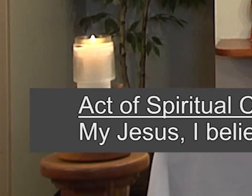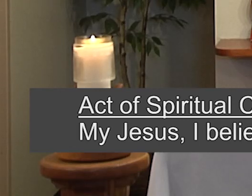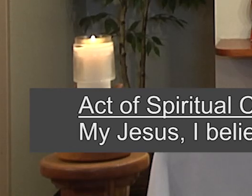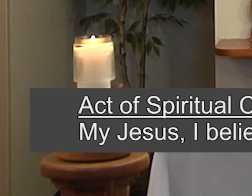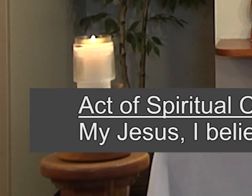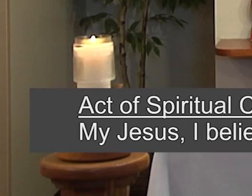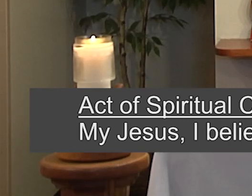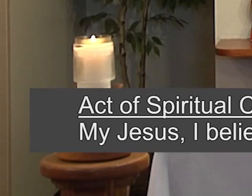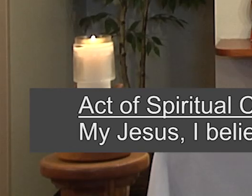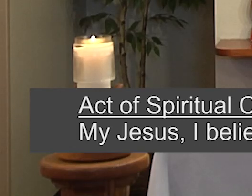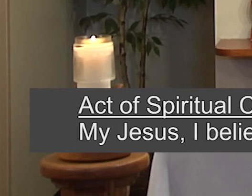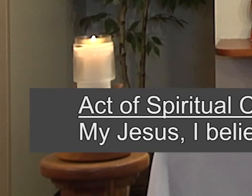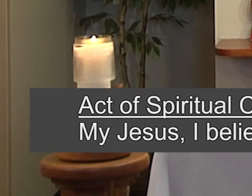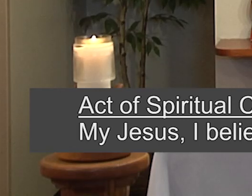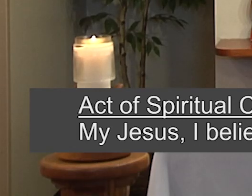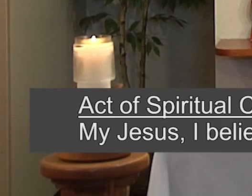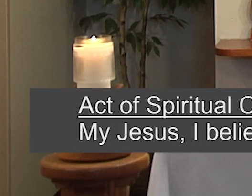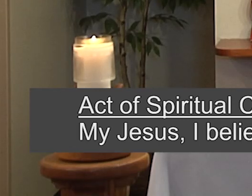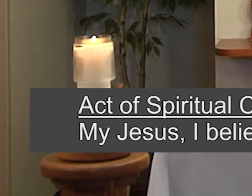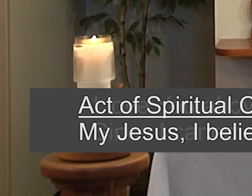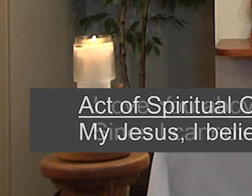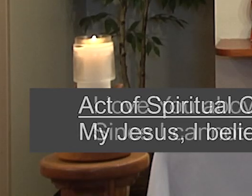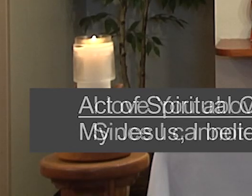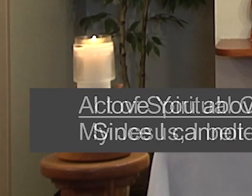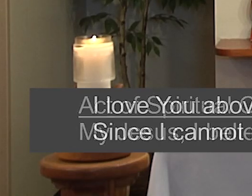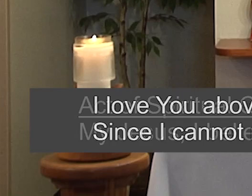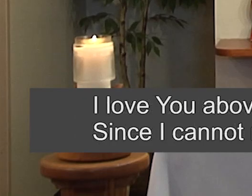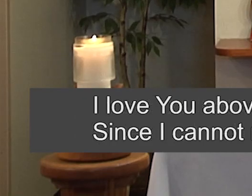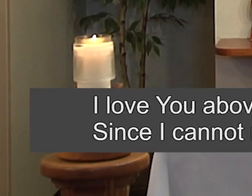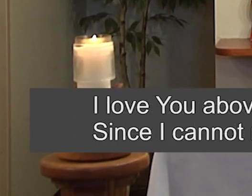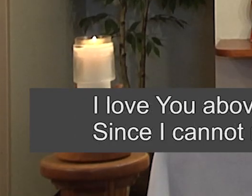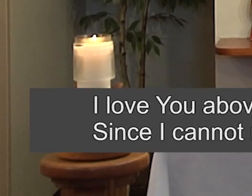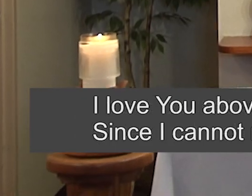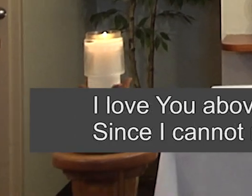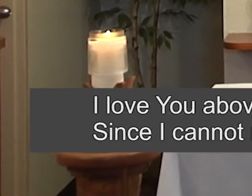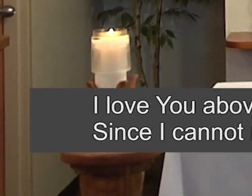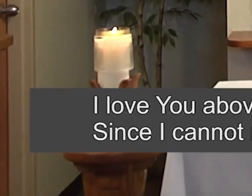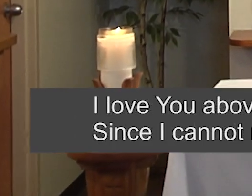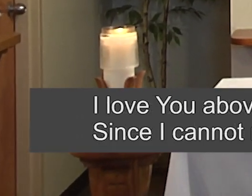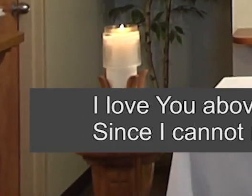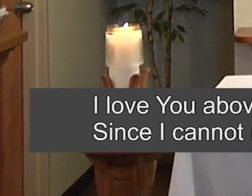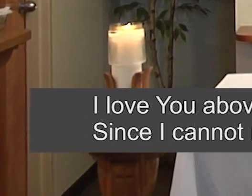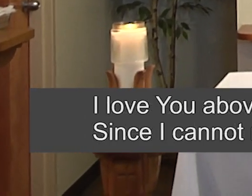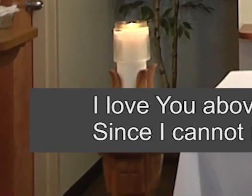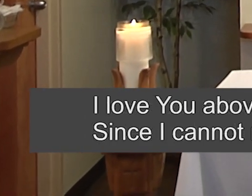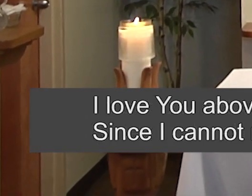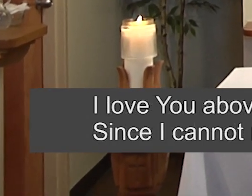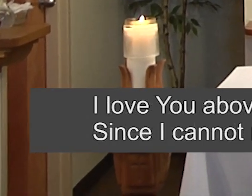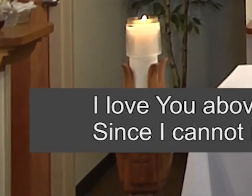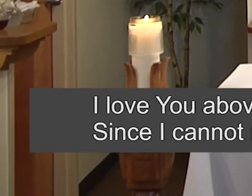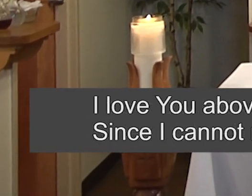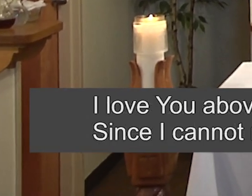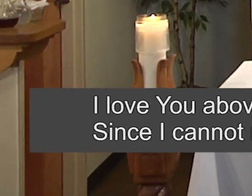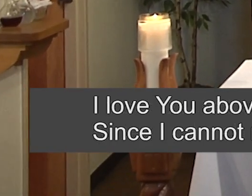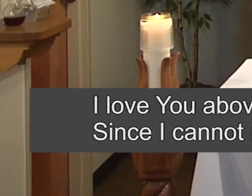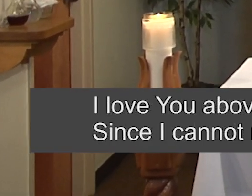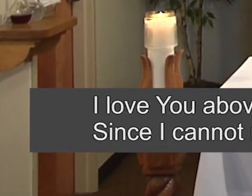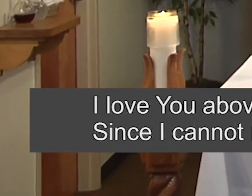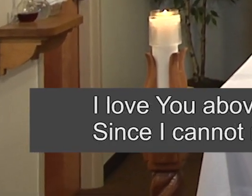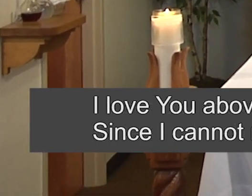God. Worthy are you, O bread of life. Salvation and